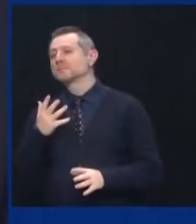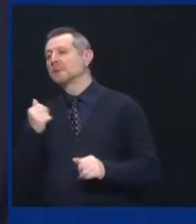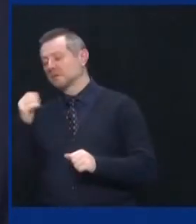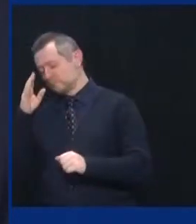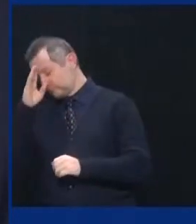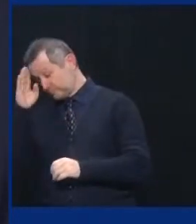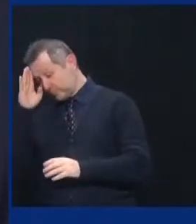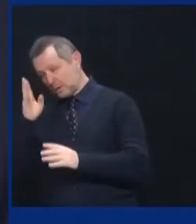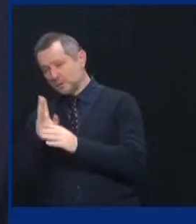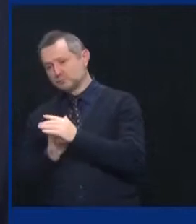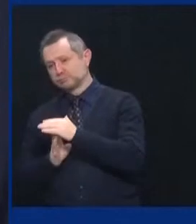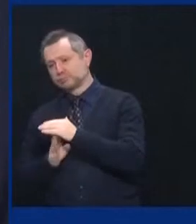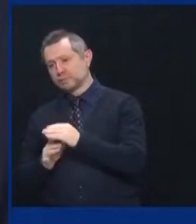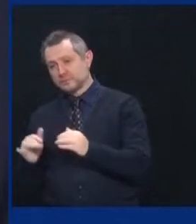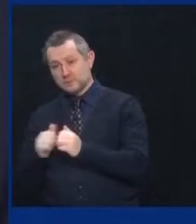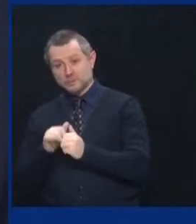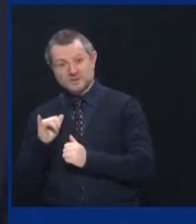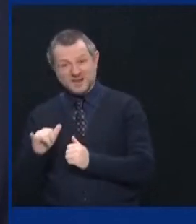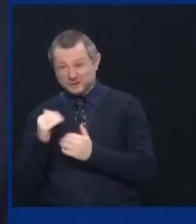the restrictions.